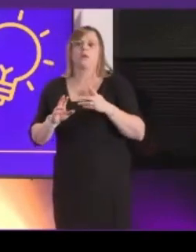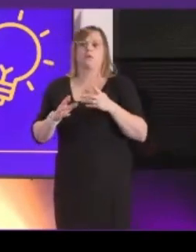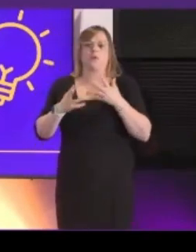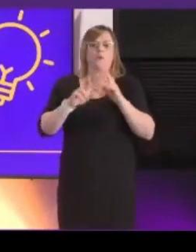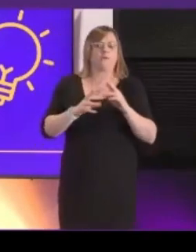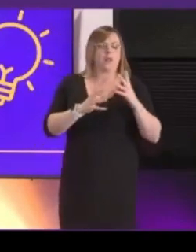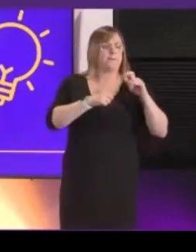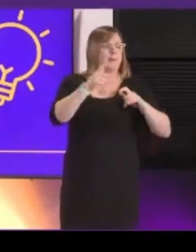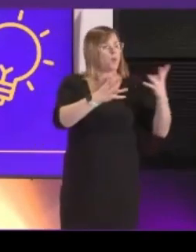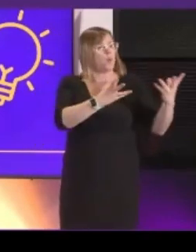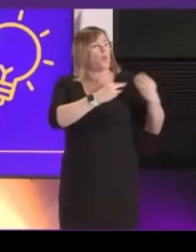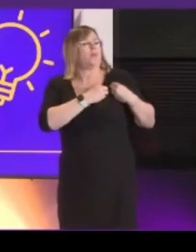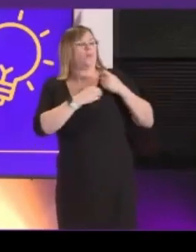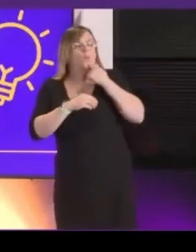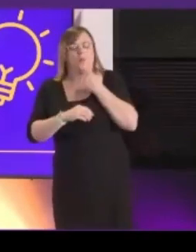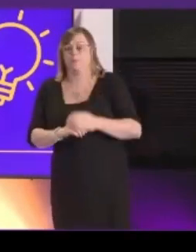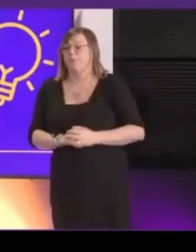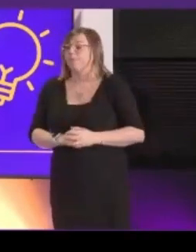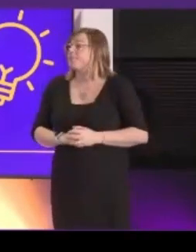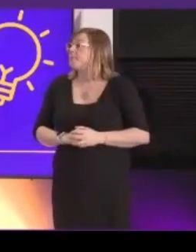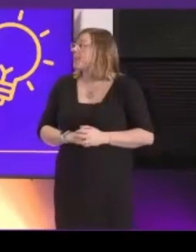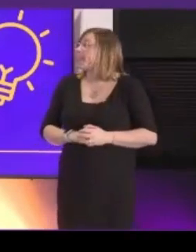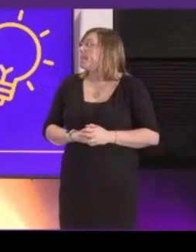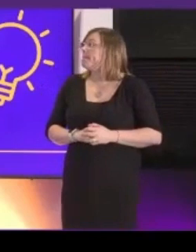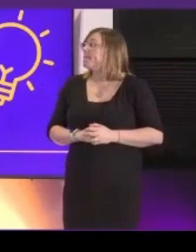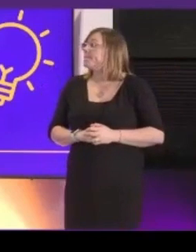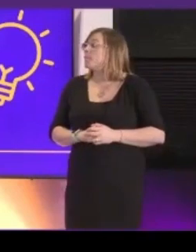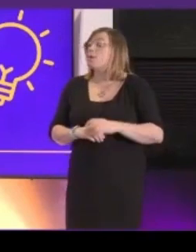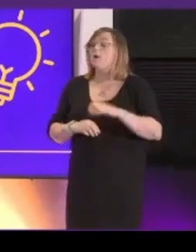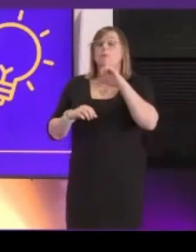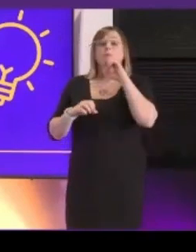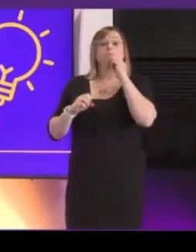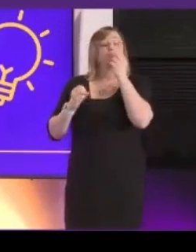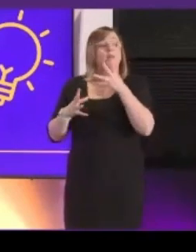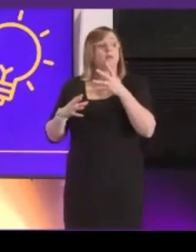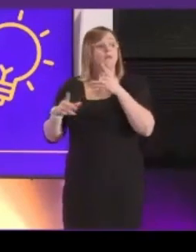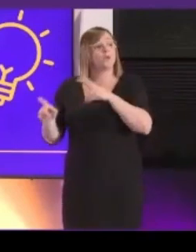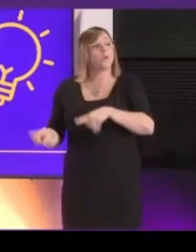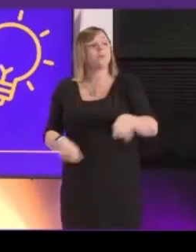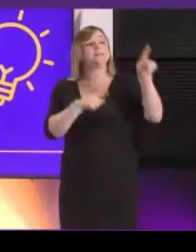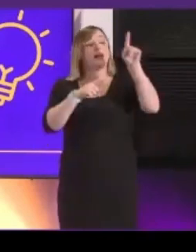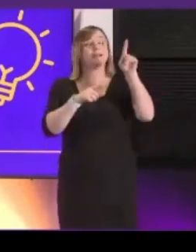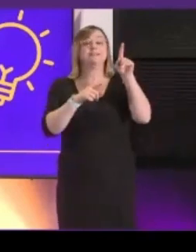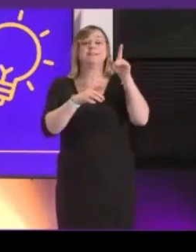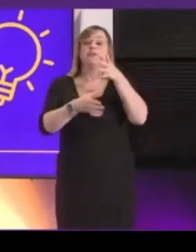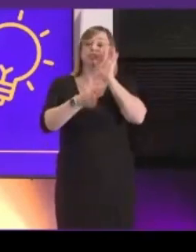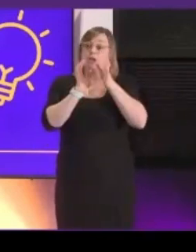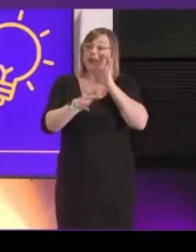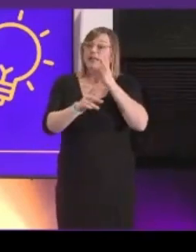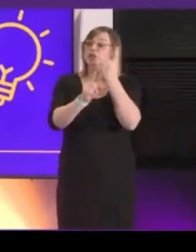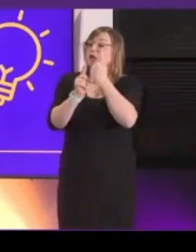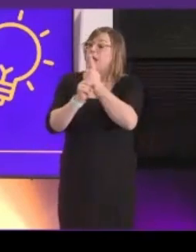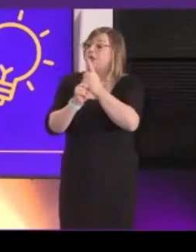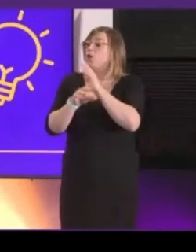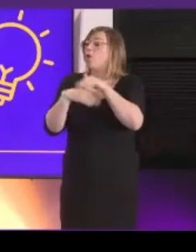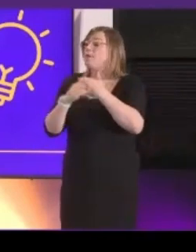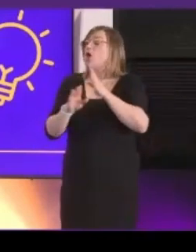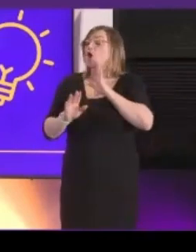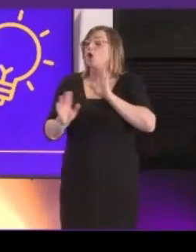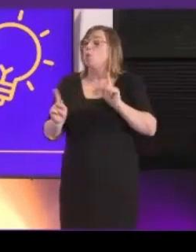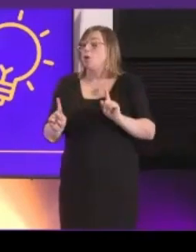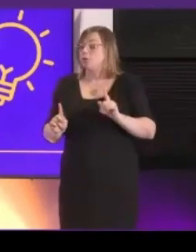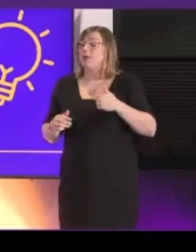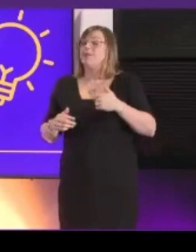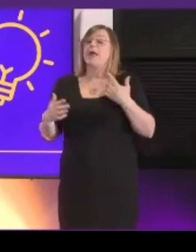us. Wouldn't it be brilliant if we were all going to go upstairs and have a drink and a chat about what we've just heard and then have